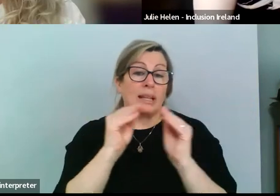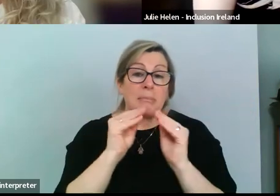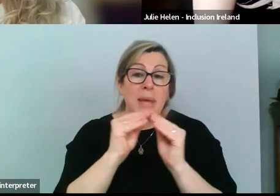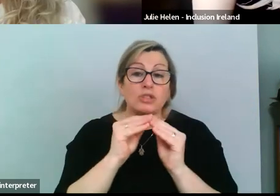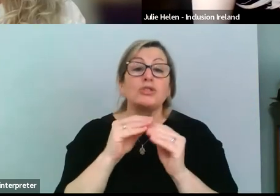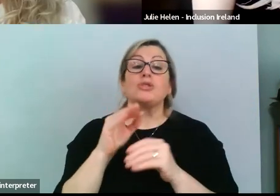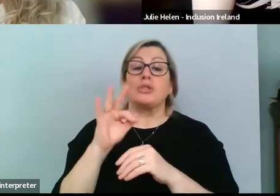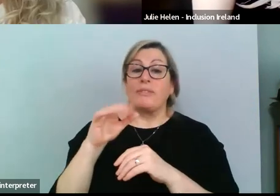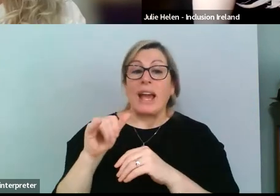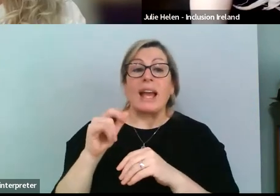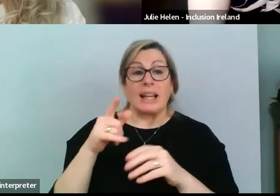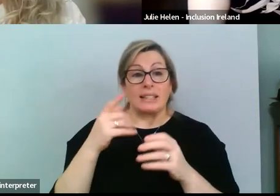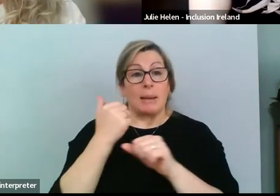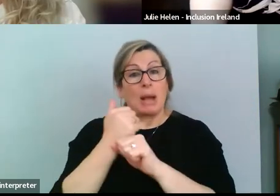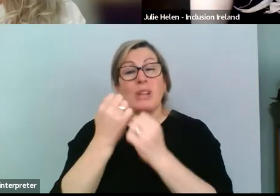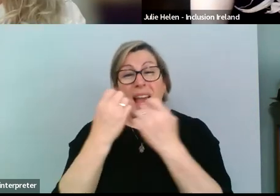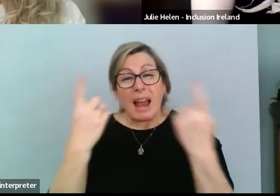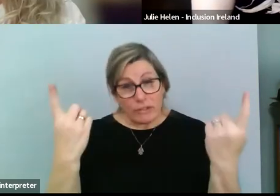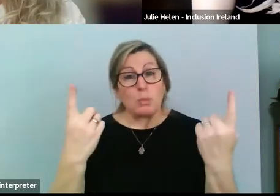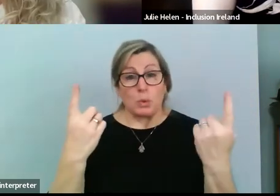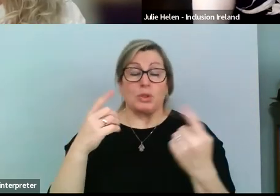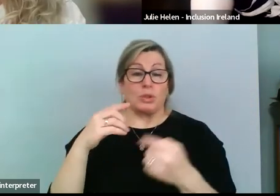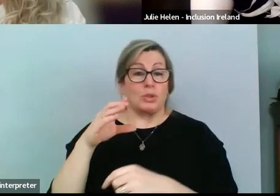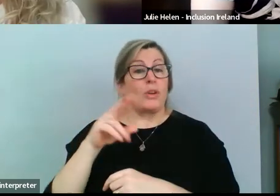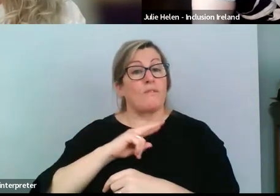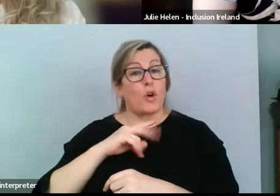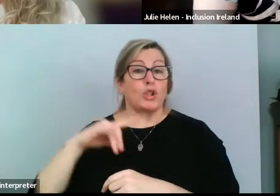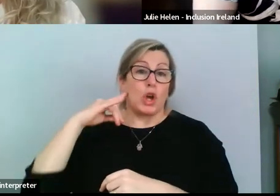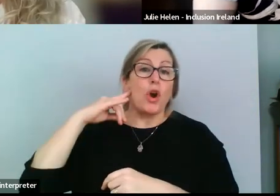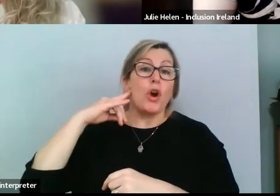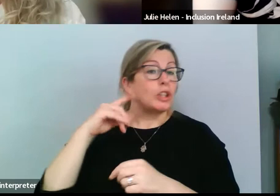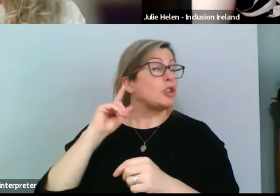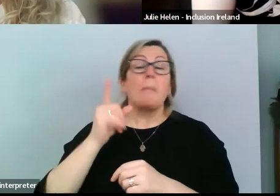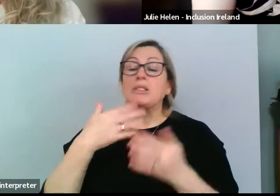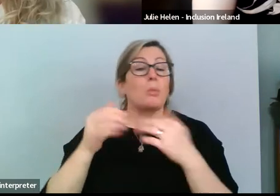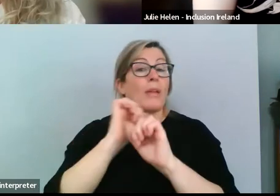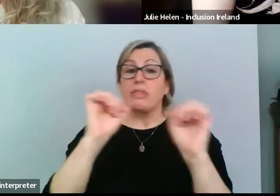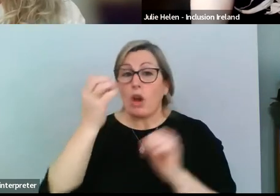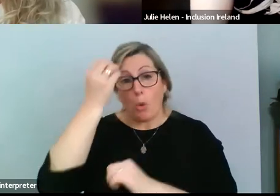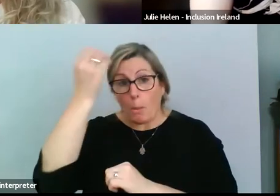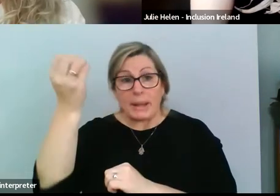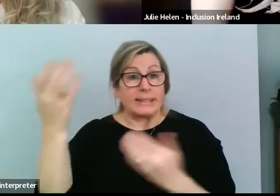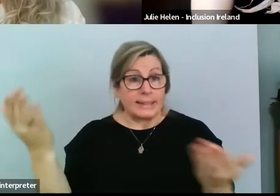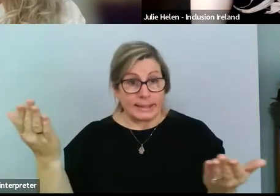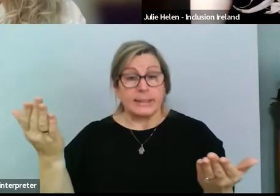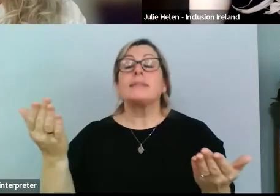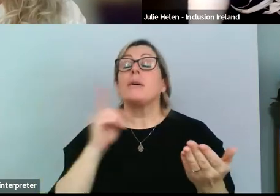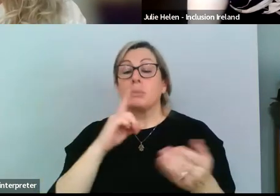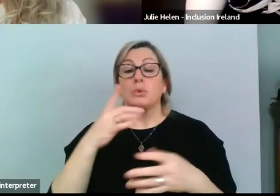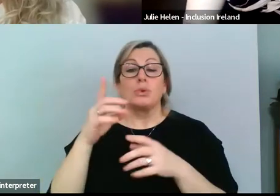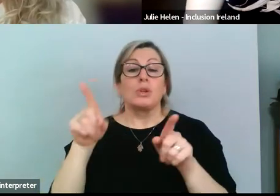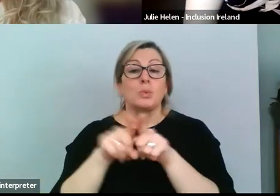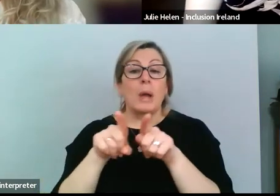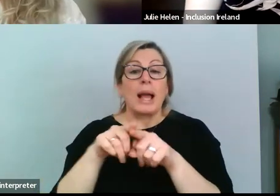about everybody having their voice heard, no matter what their opinion may be, but to also ensure